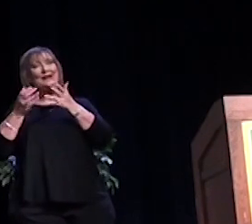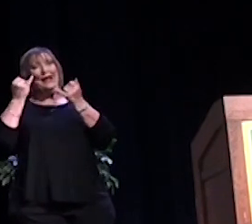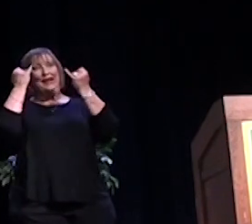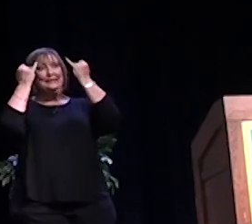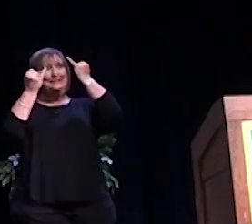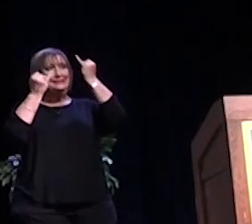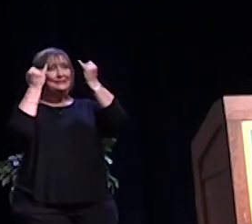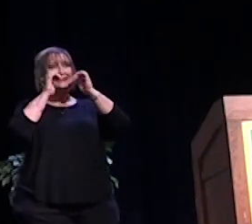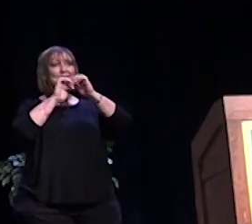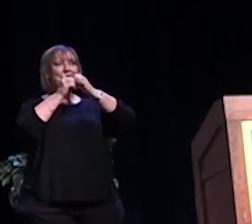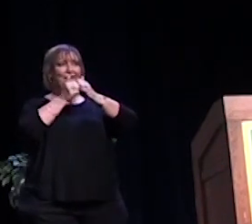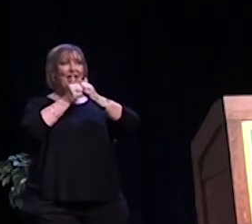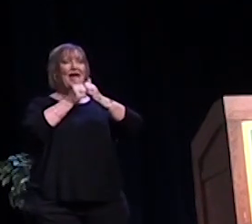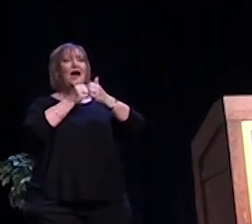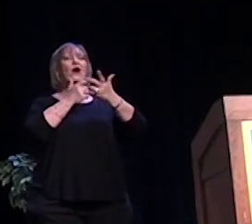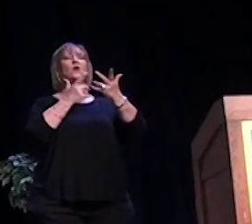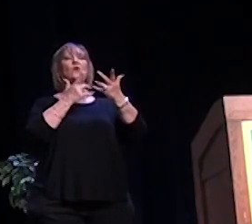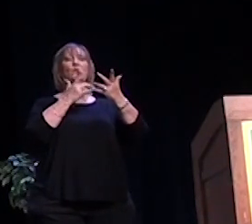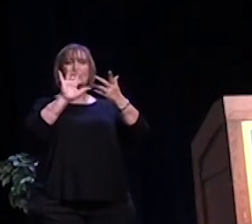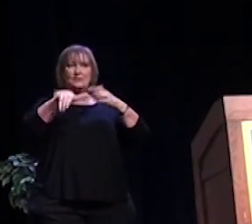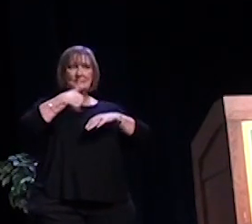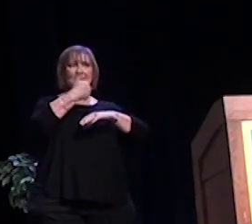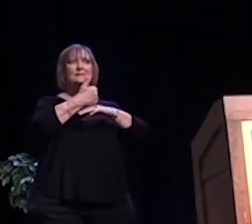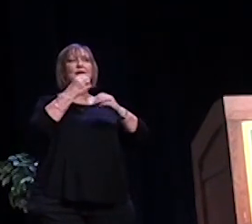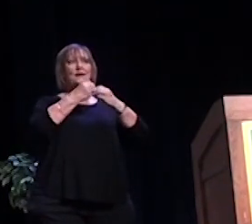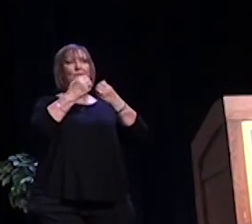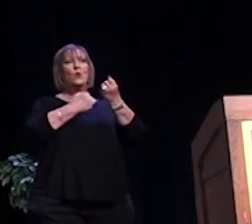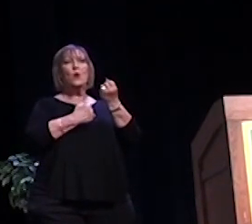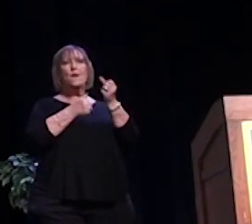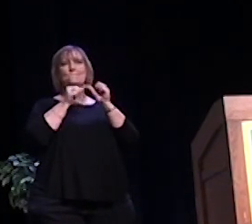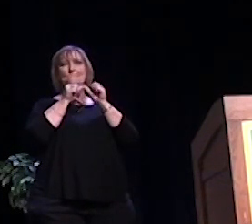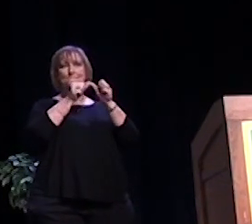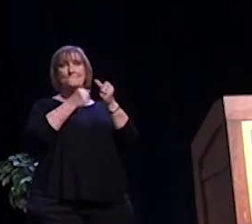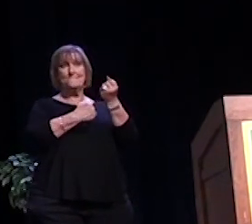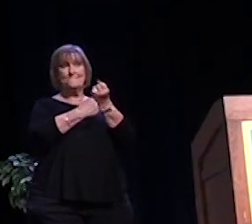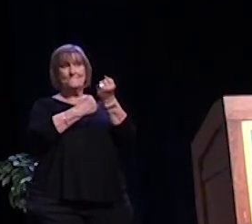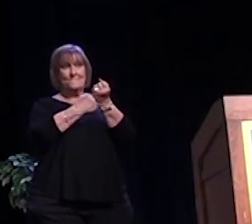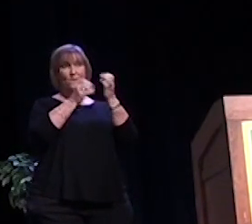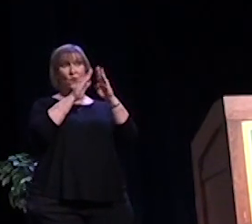are focused on permanent supportive housing, specifically with a housing first